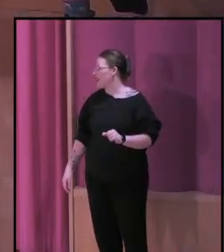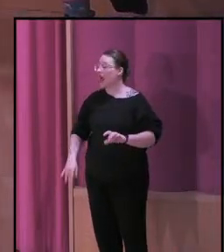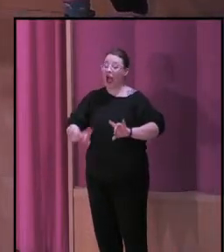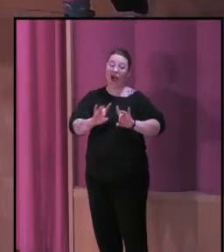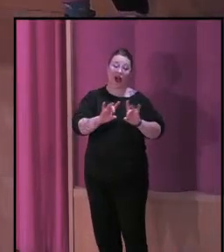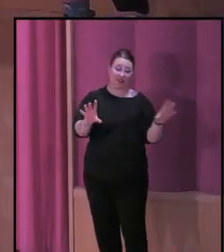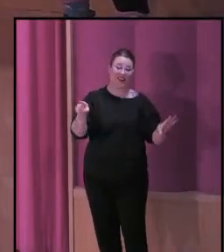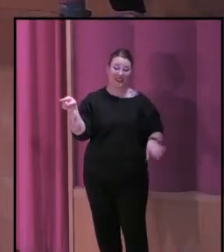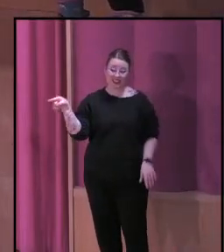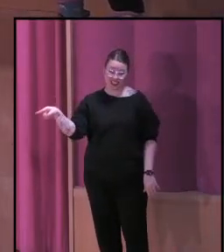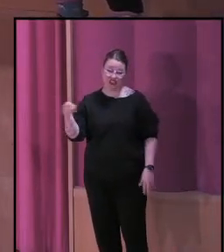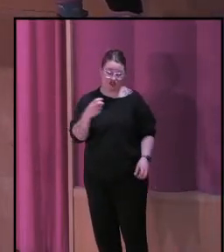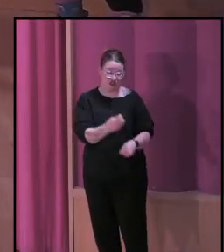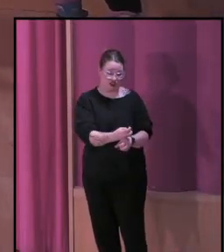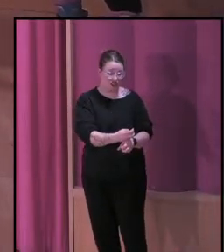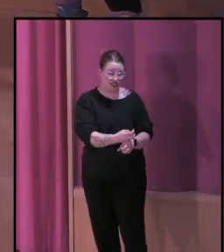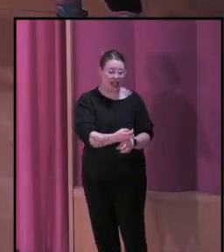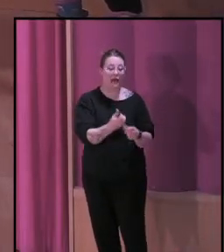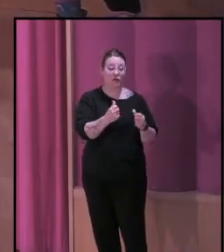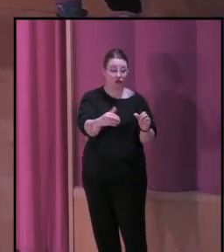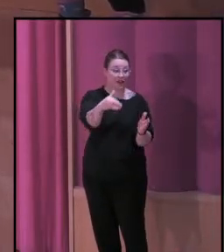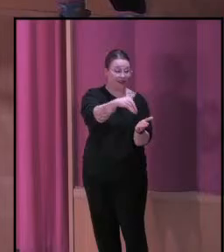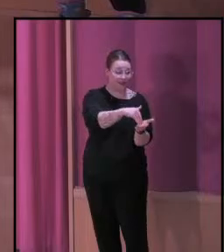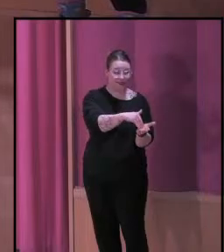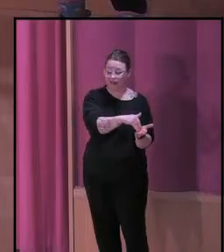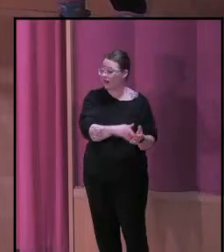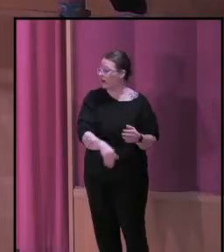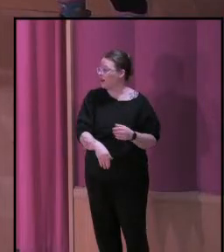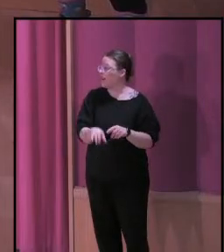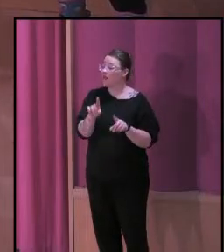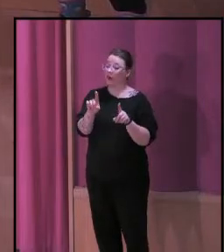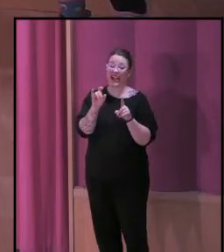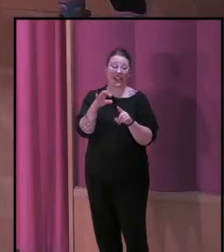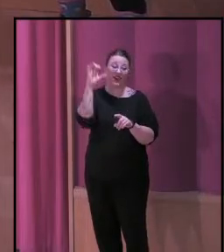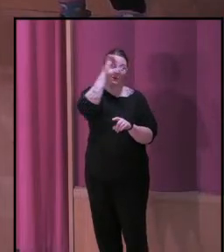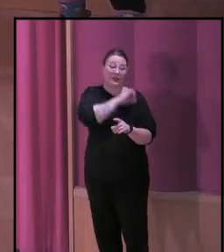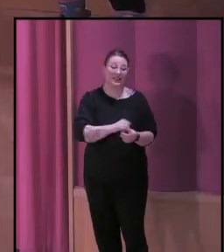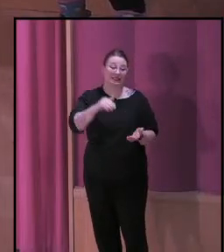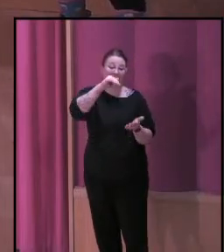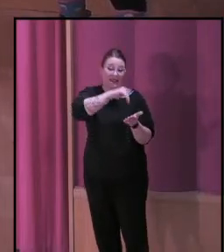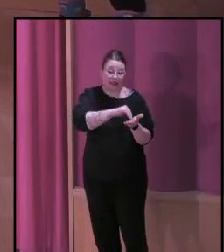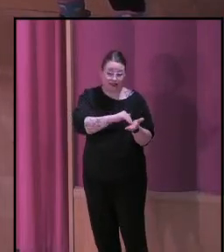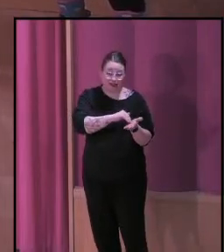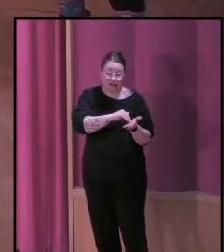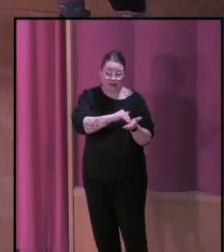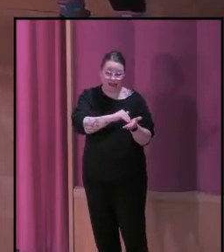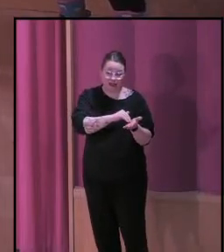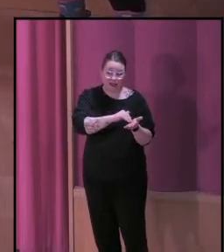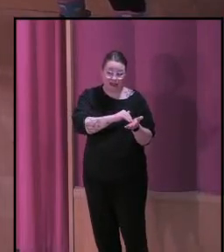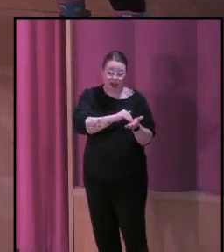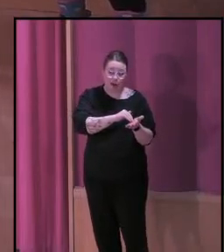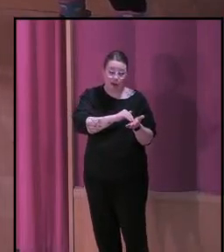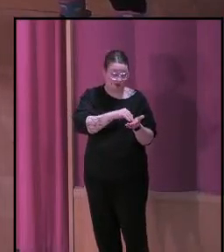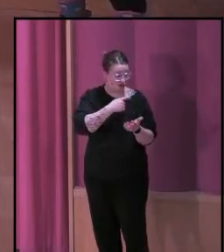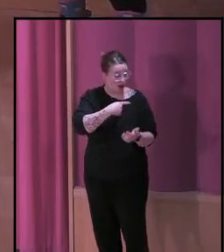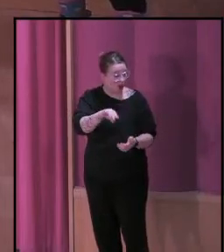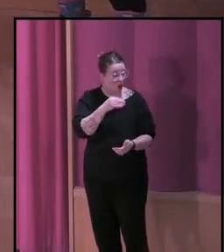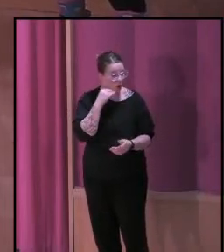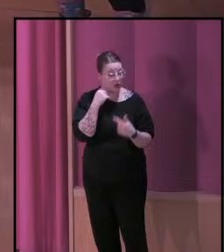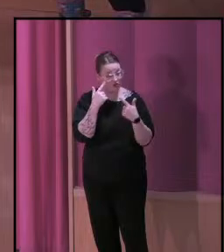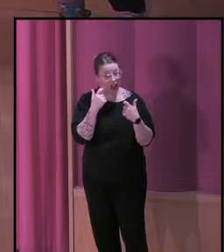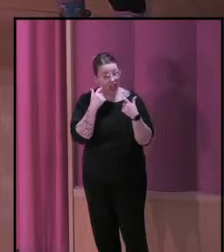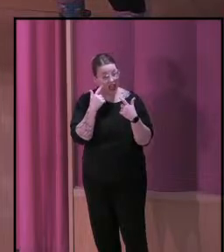hard trick. I'm gonna try it again. If I don't get it this time, should I go home and cry myself to